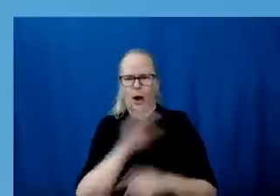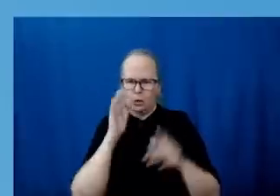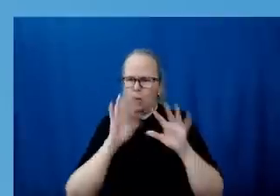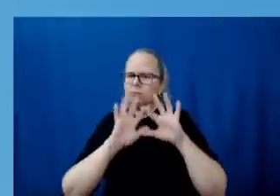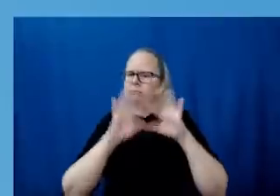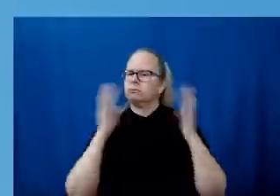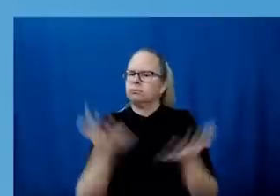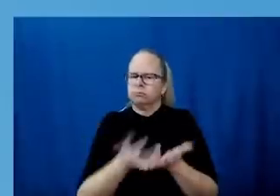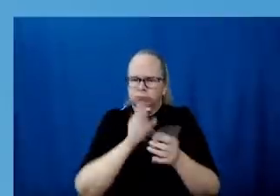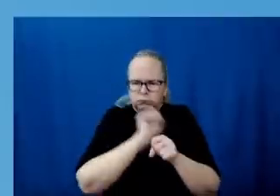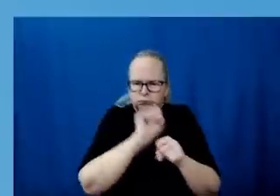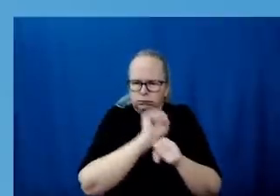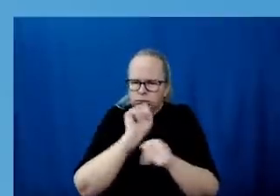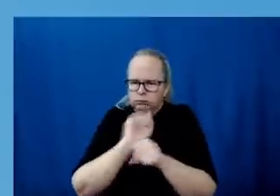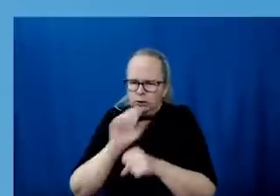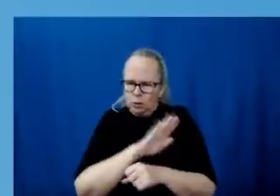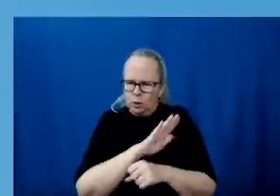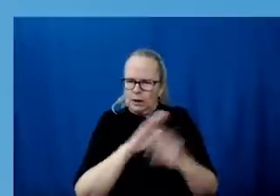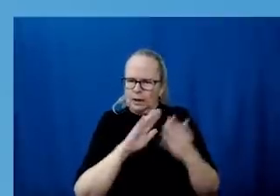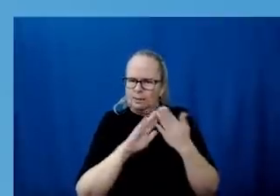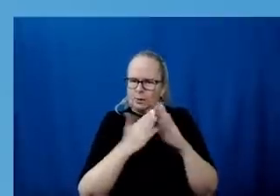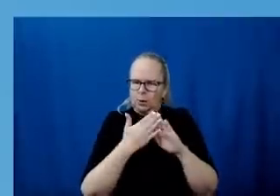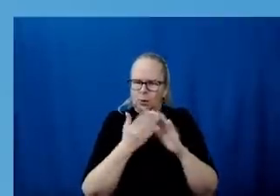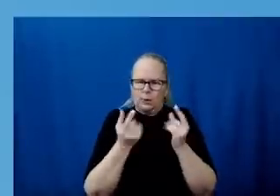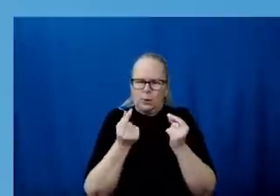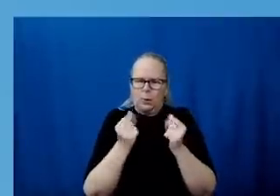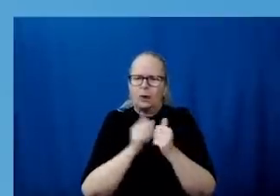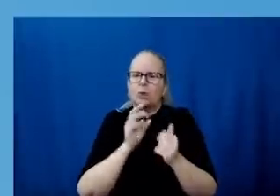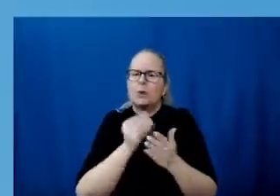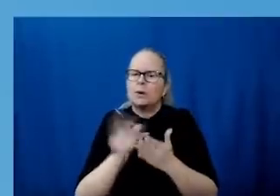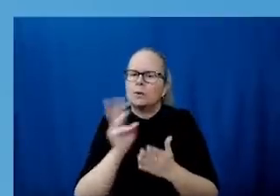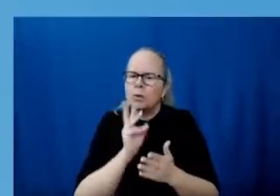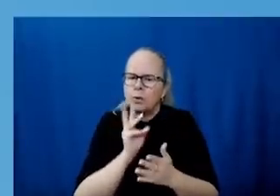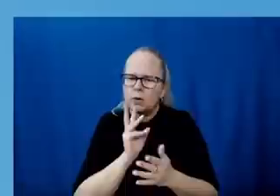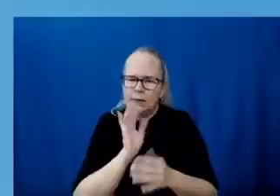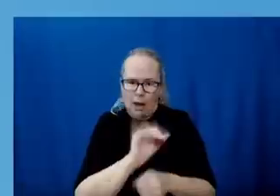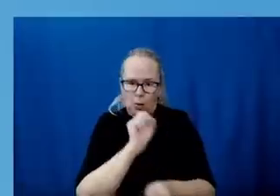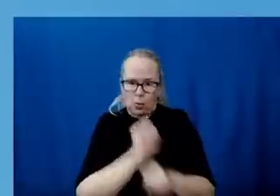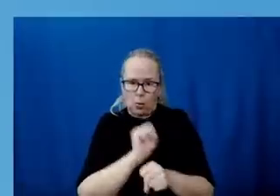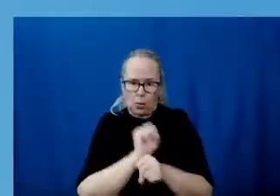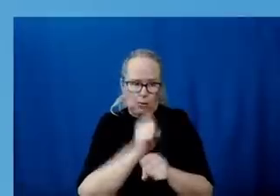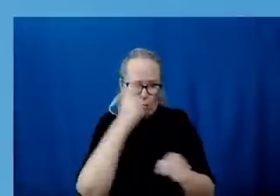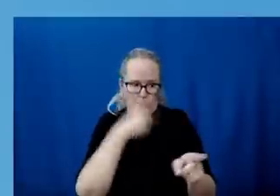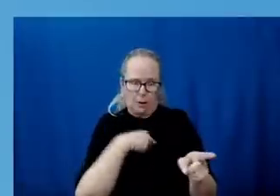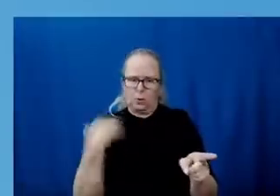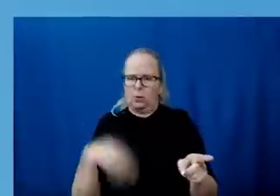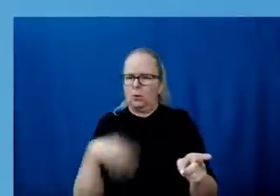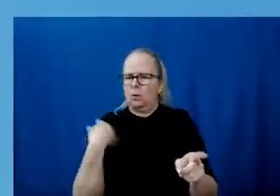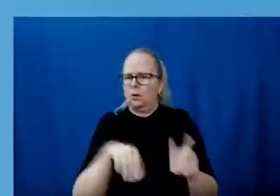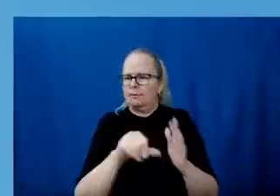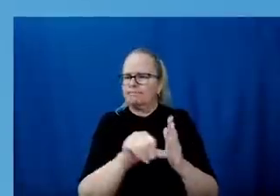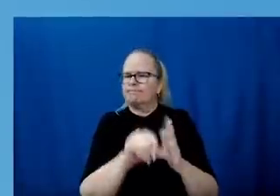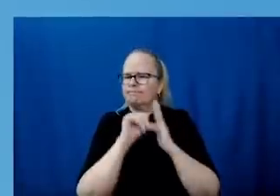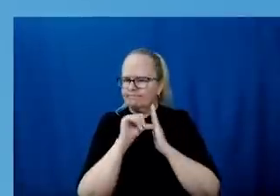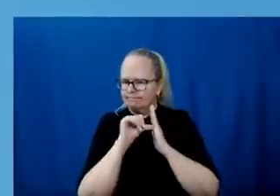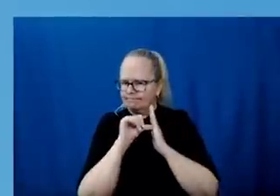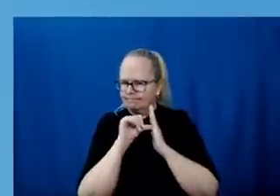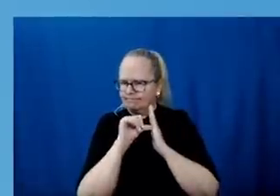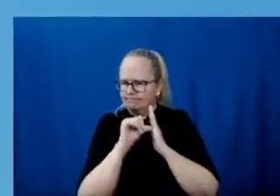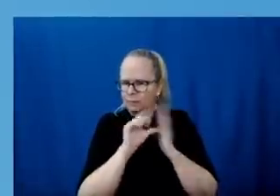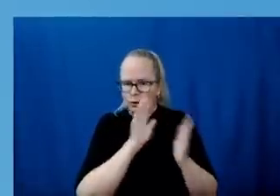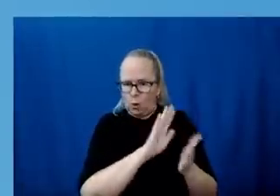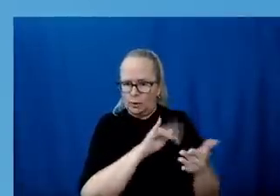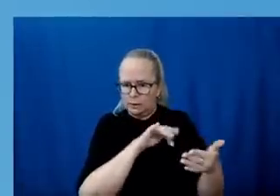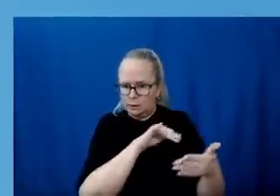extreme body of work in terms of research and what can be done with sampling of wastewater is very impressive when I